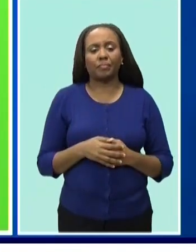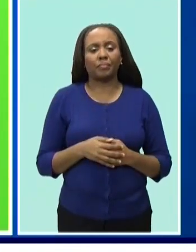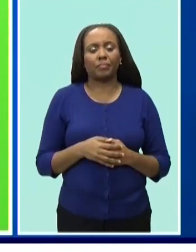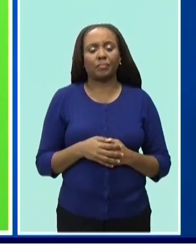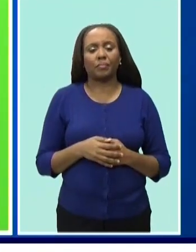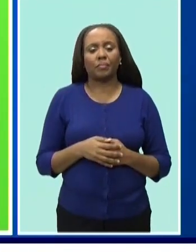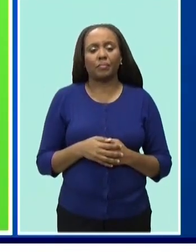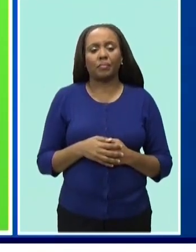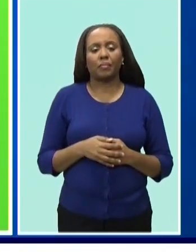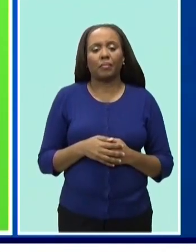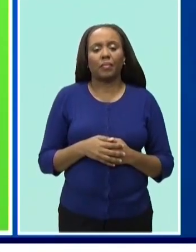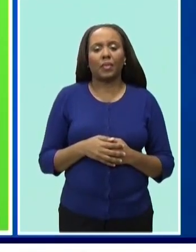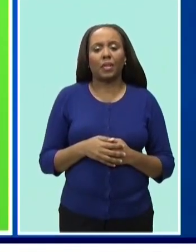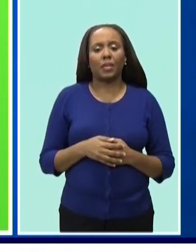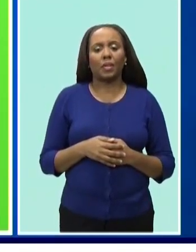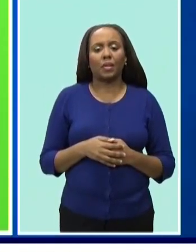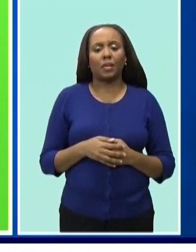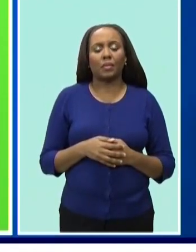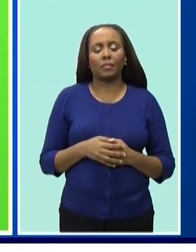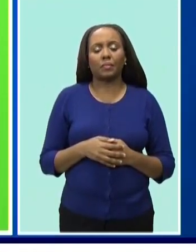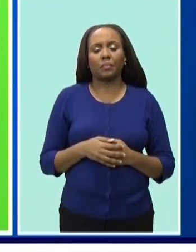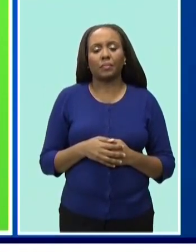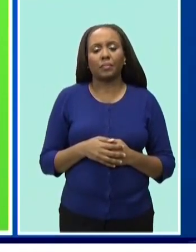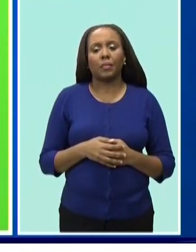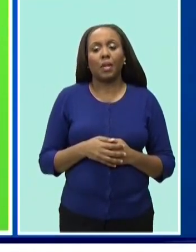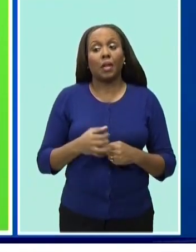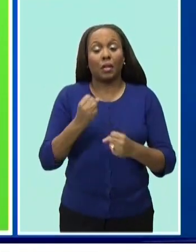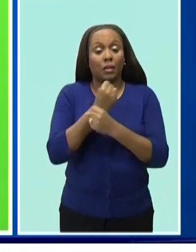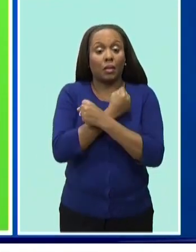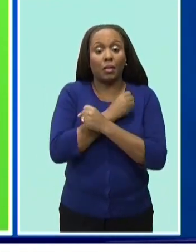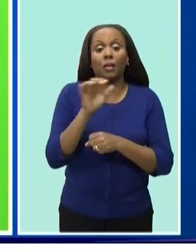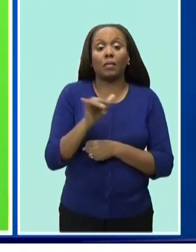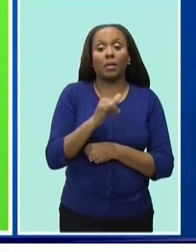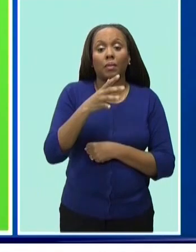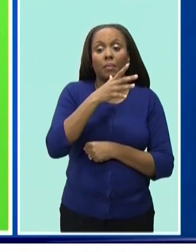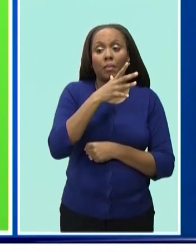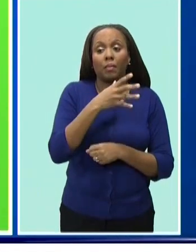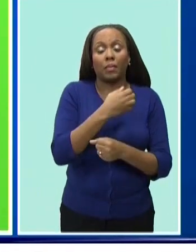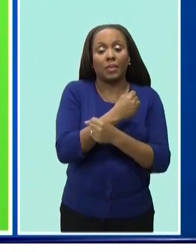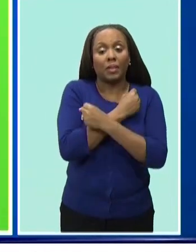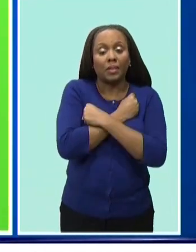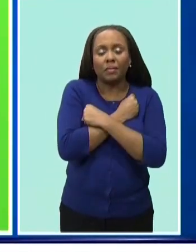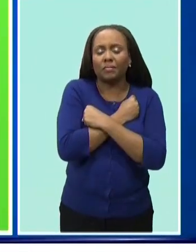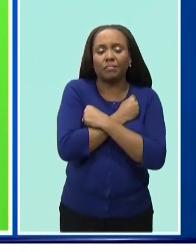love like a mother's love, right? There is no love like a mother's love.